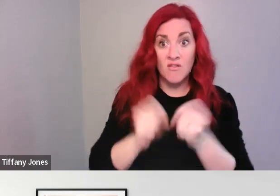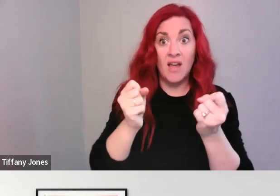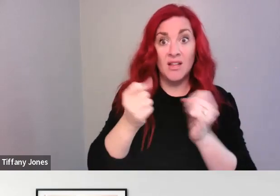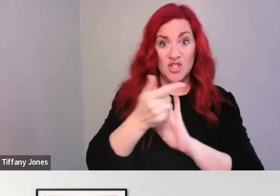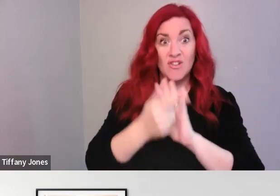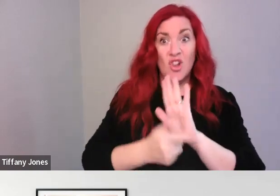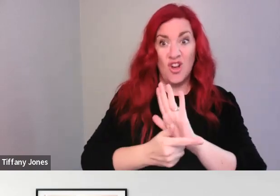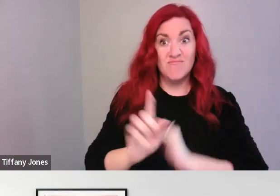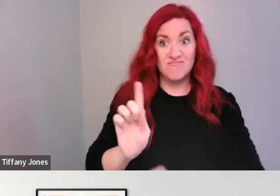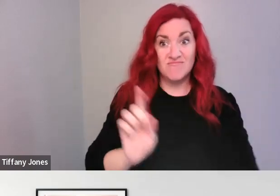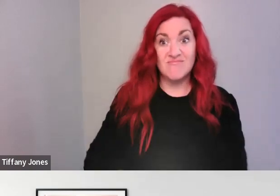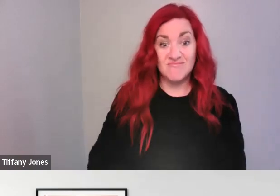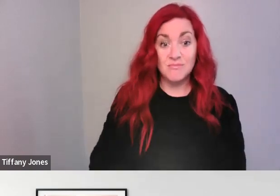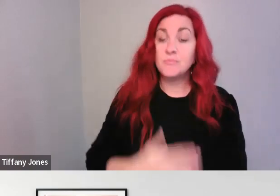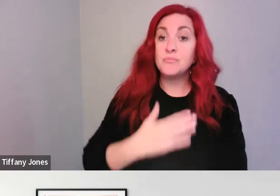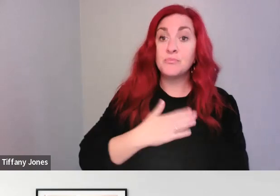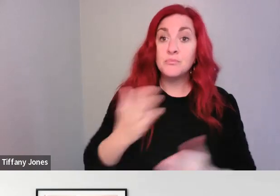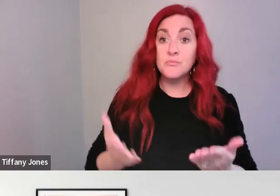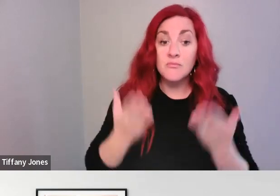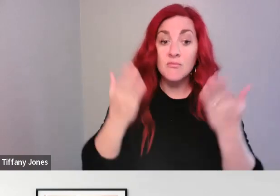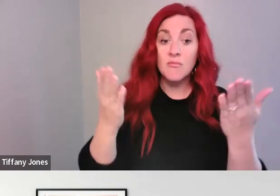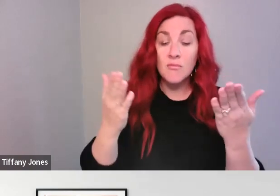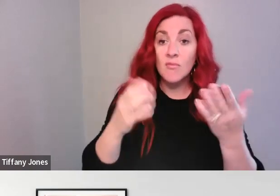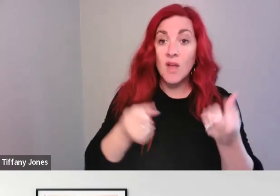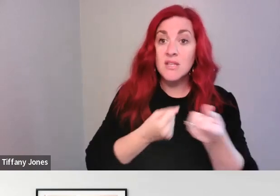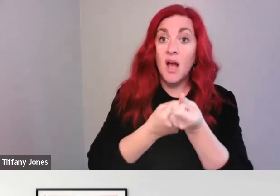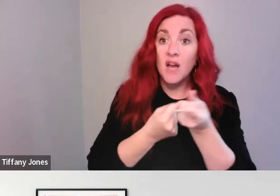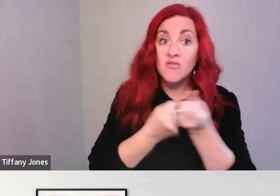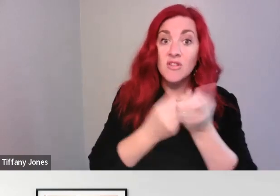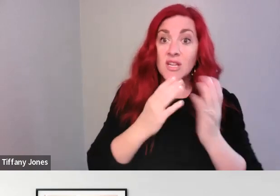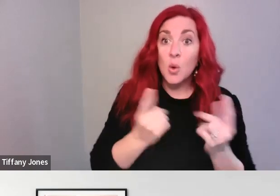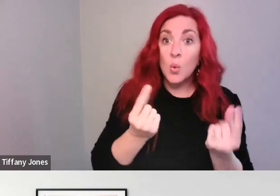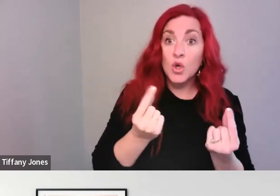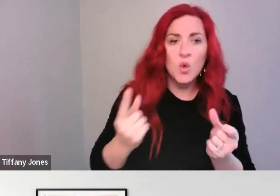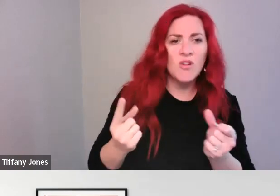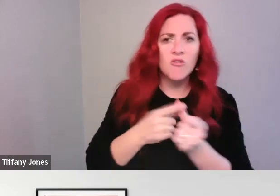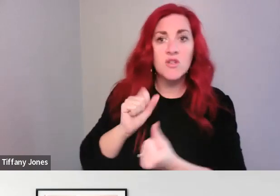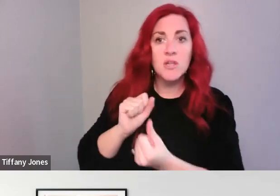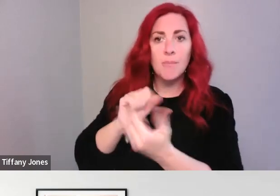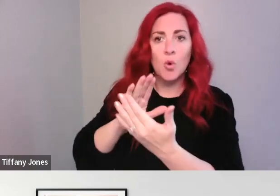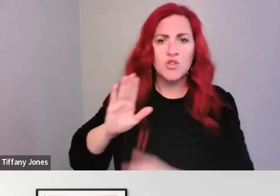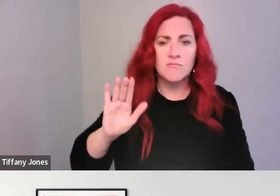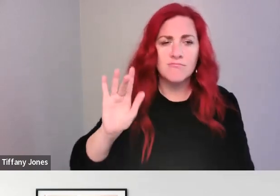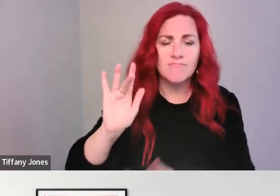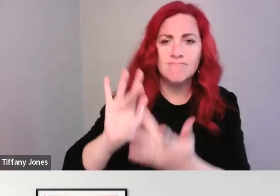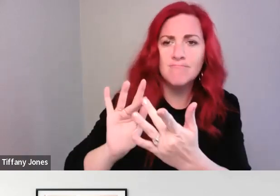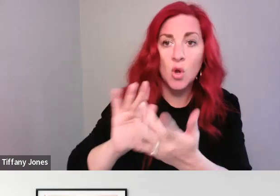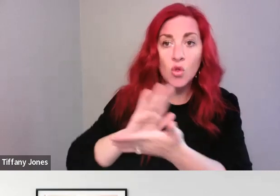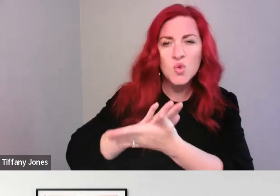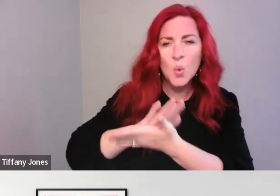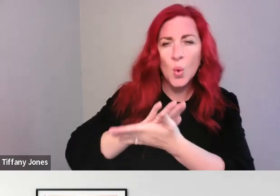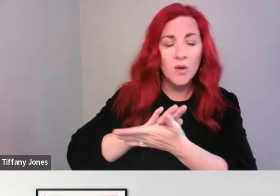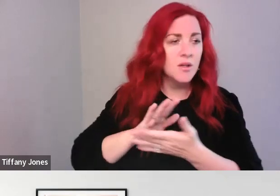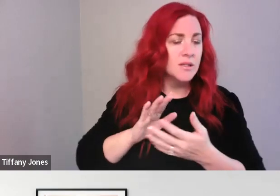law. So my recommendation as an advocate would be to first approach the school, and whether that's